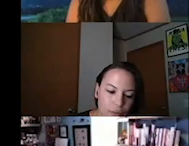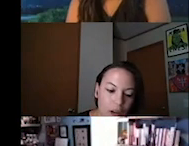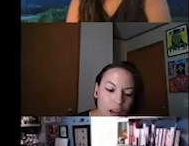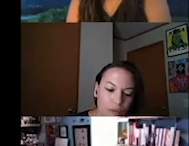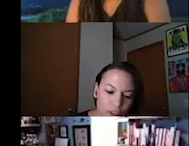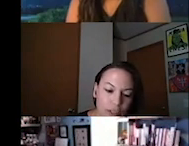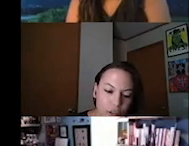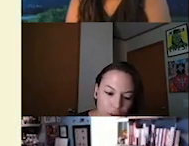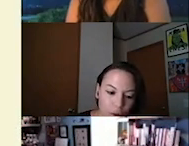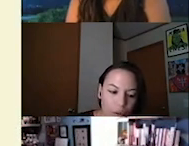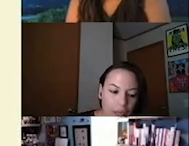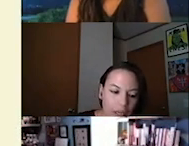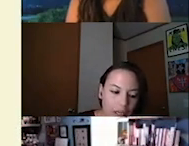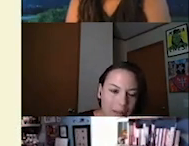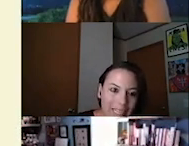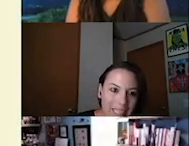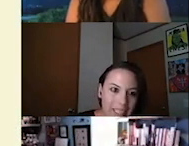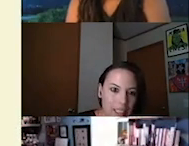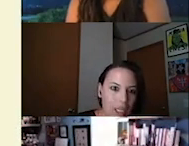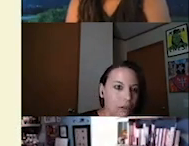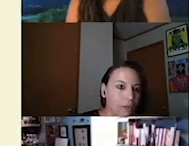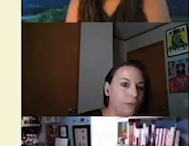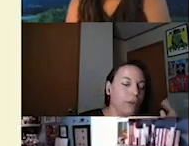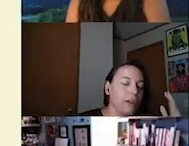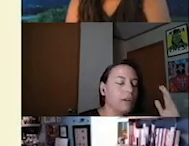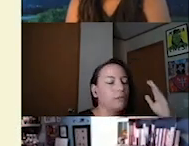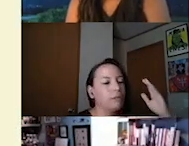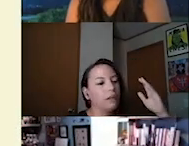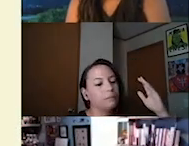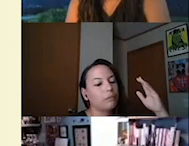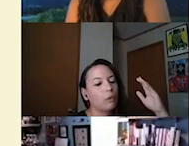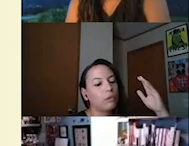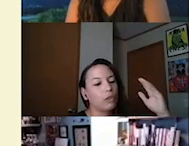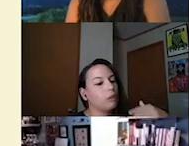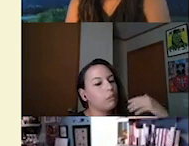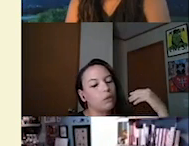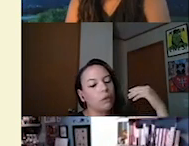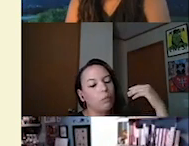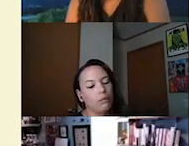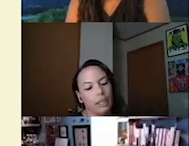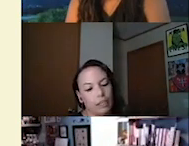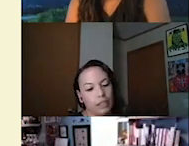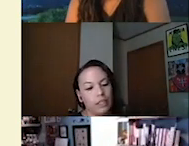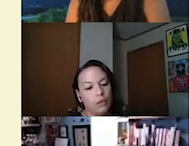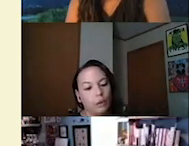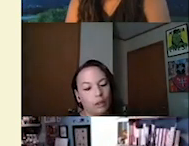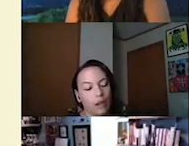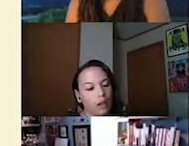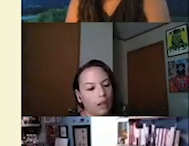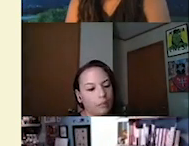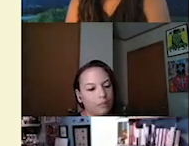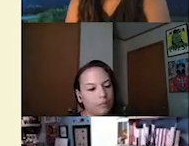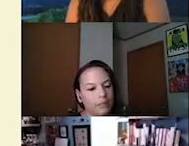trying to visually show ideas of terms or motivations or